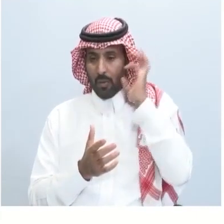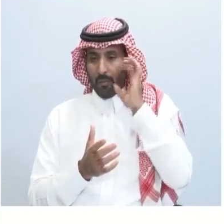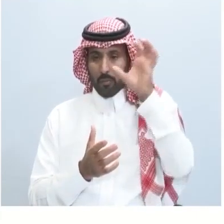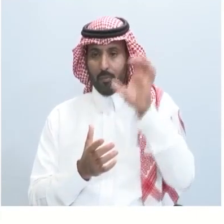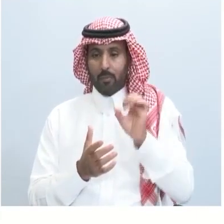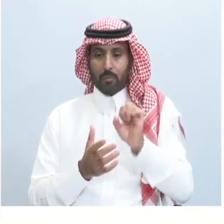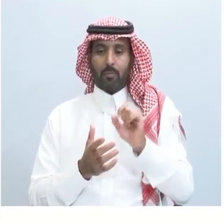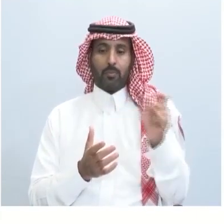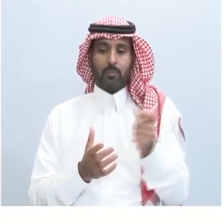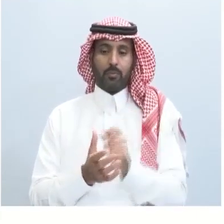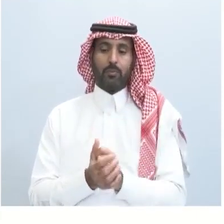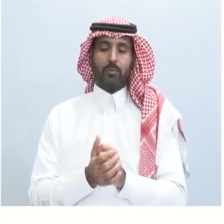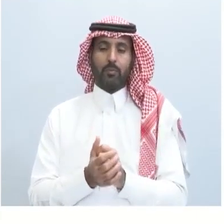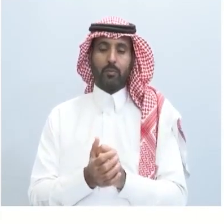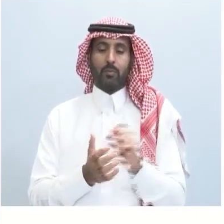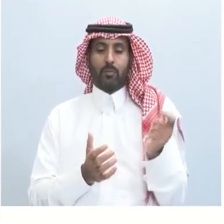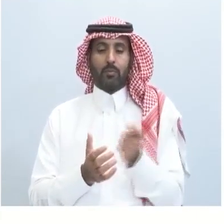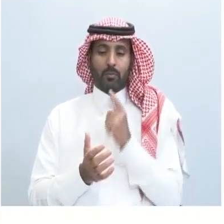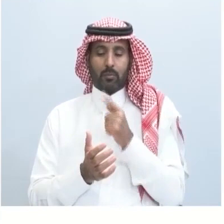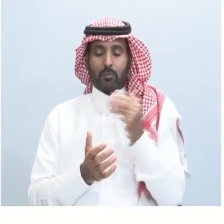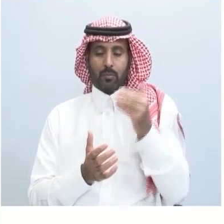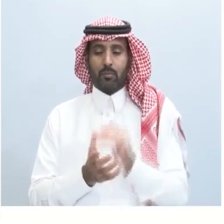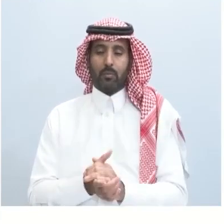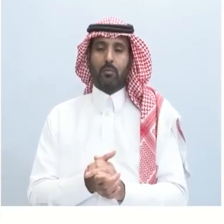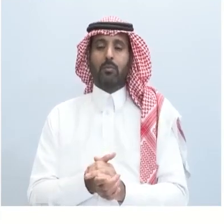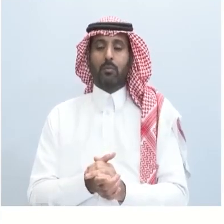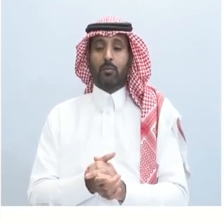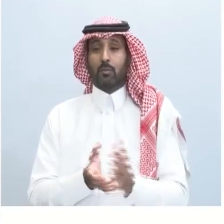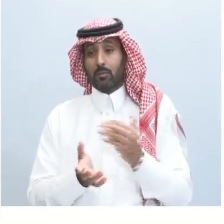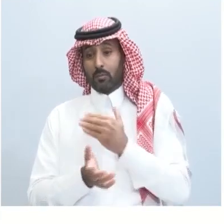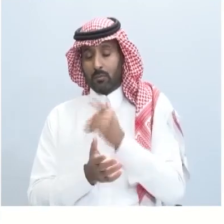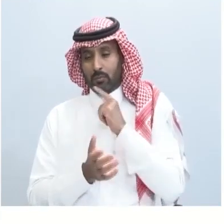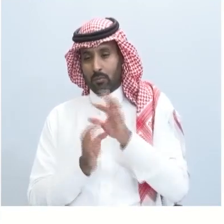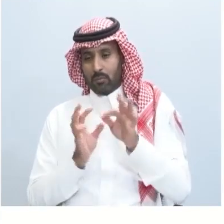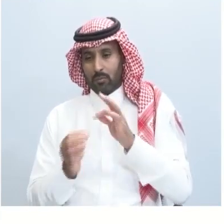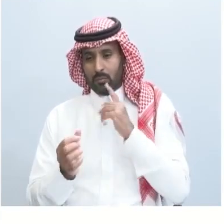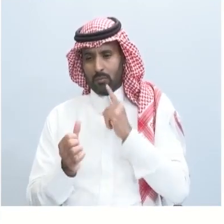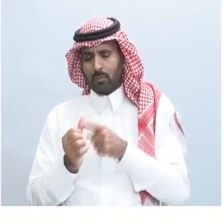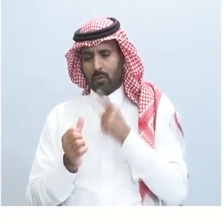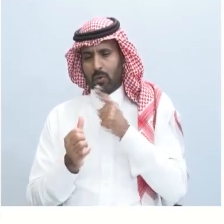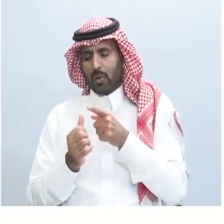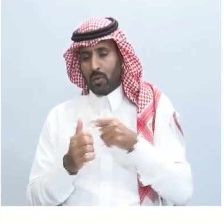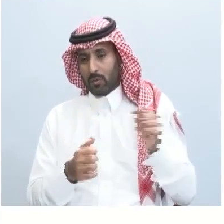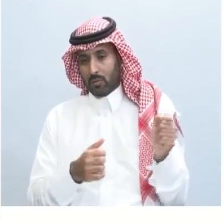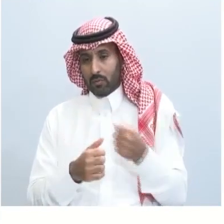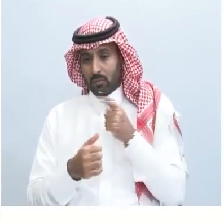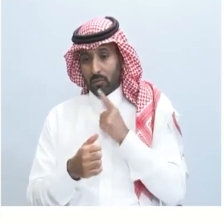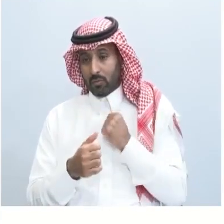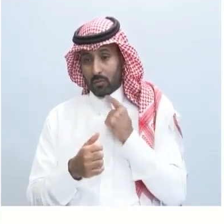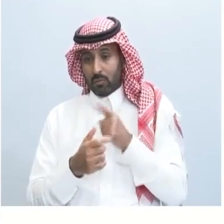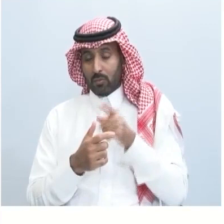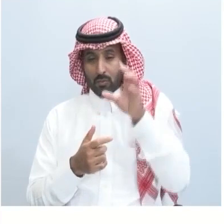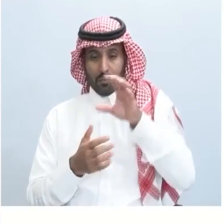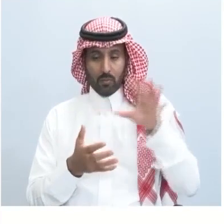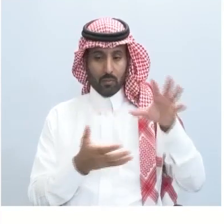own answer. Of course, it doesn't have to be my answer. You can choose whatever sport you want and